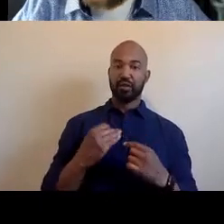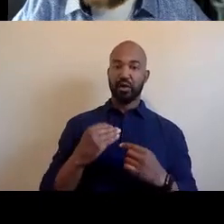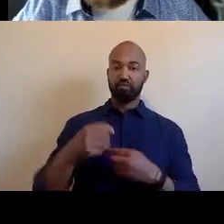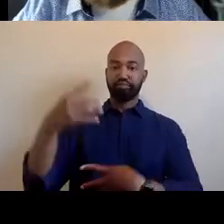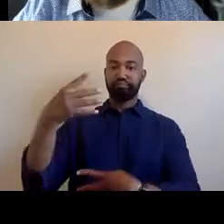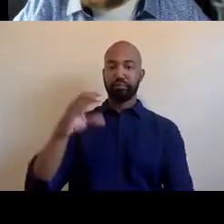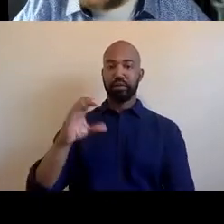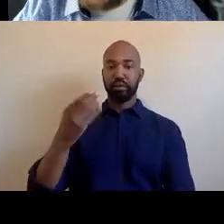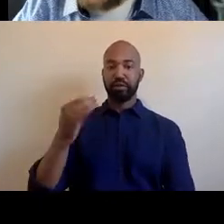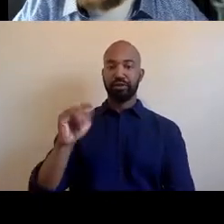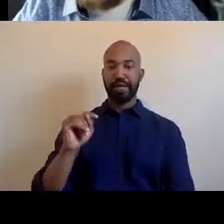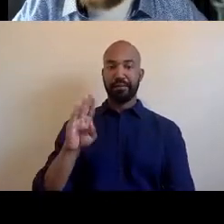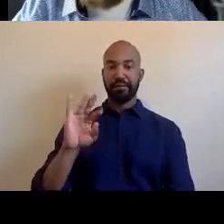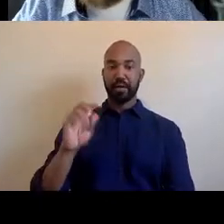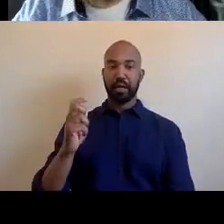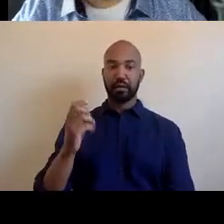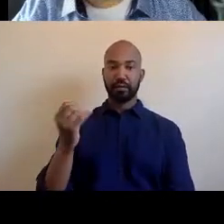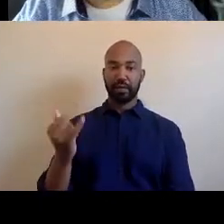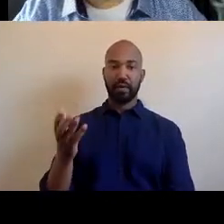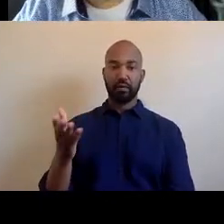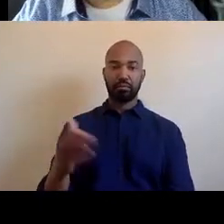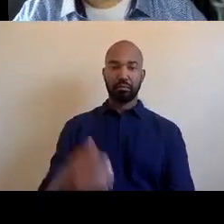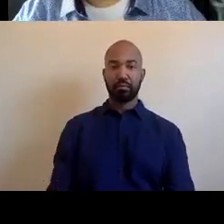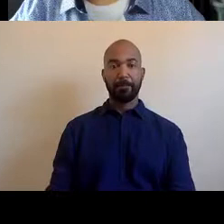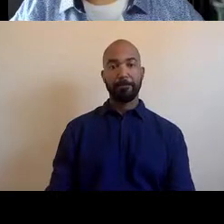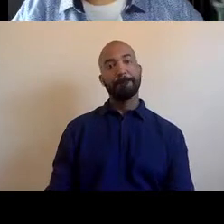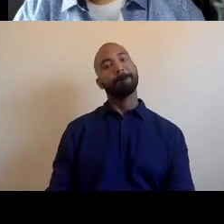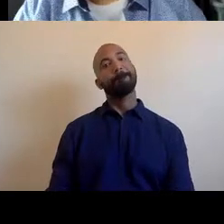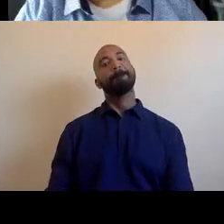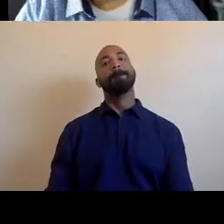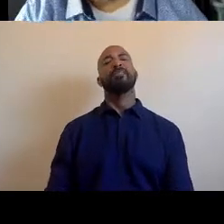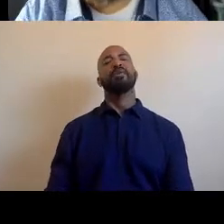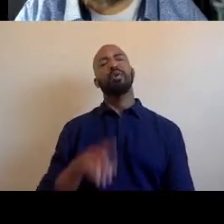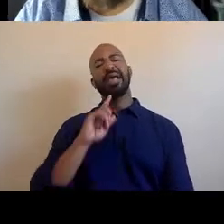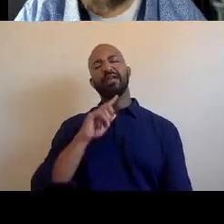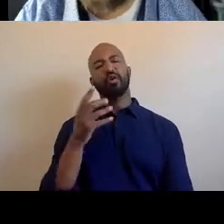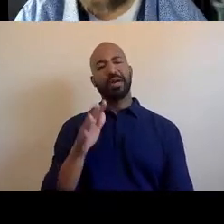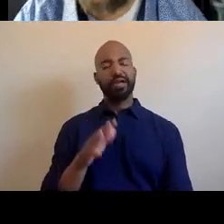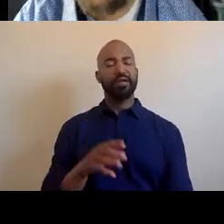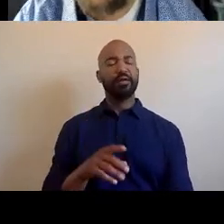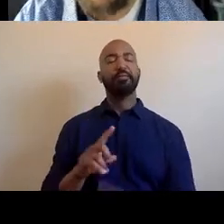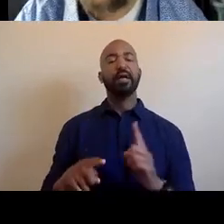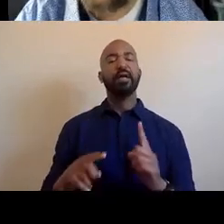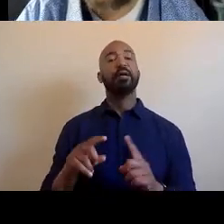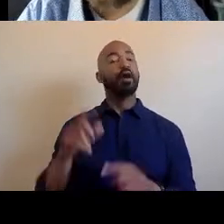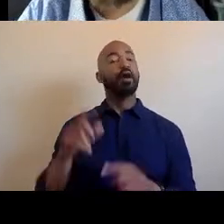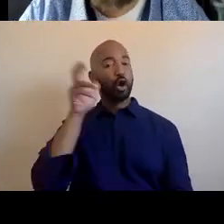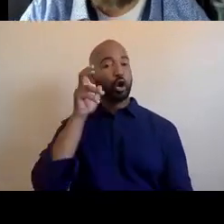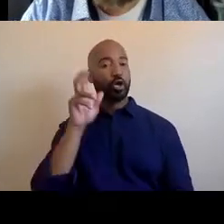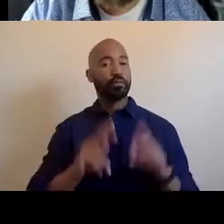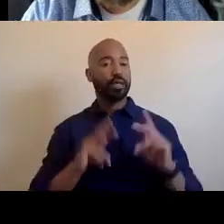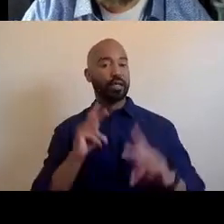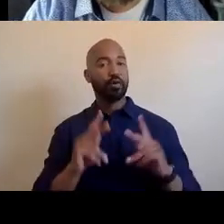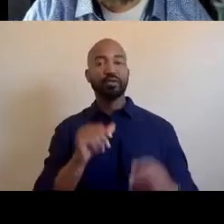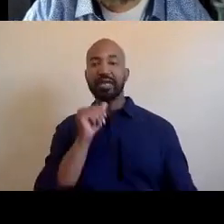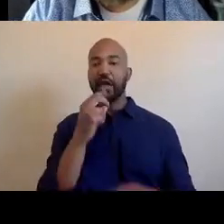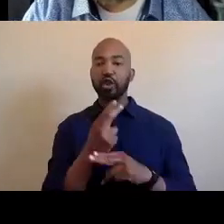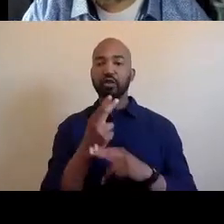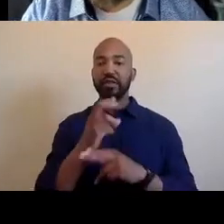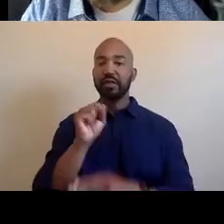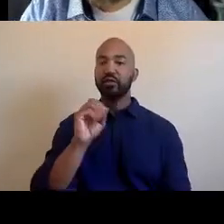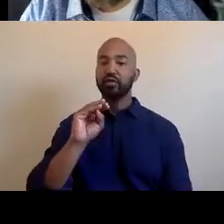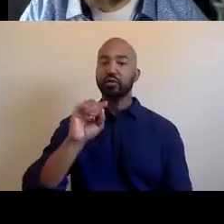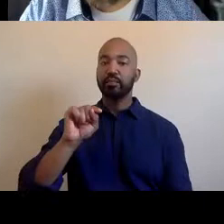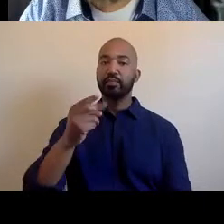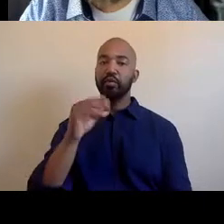now. So I think one of these you kind of answered a little bit already, but first question is, I've heard people recommend against using smoothies in order to get the